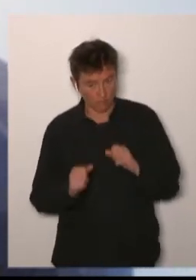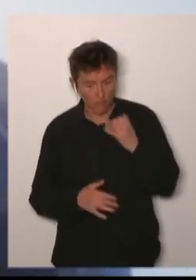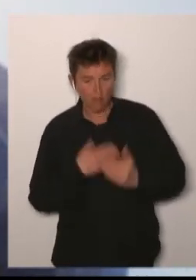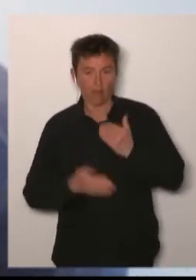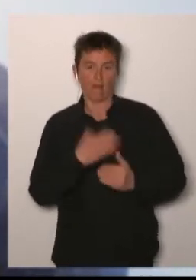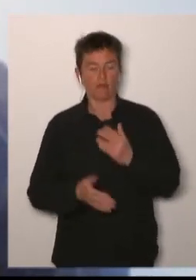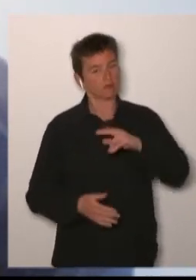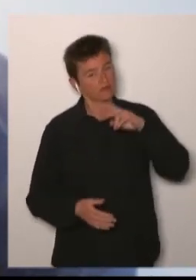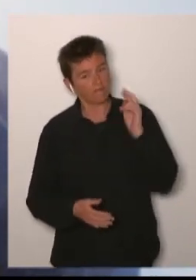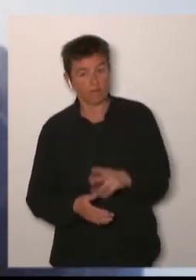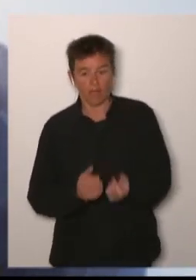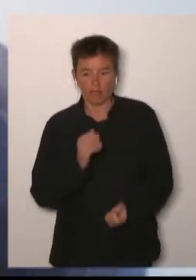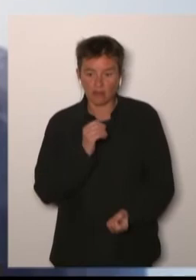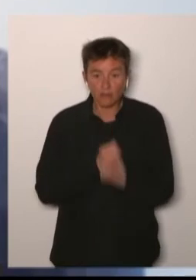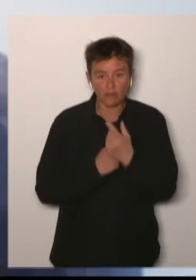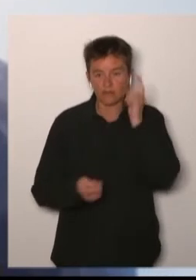funded,